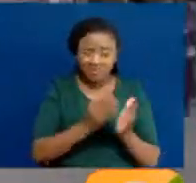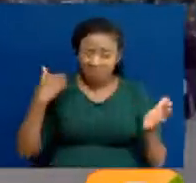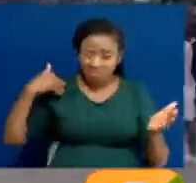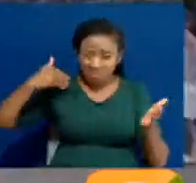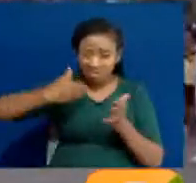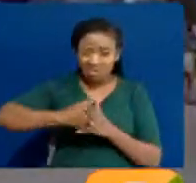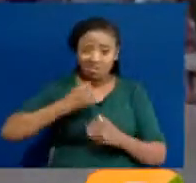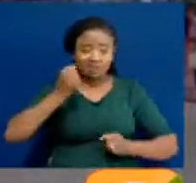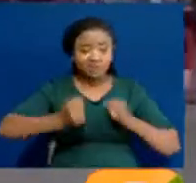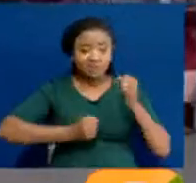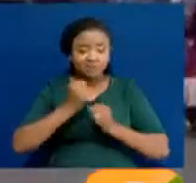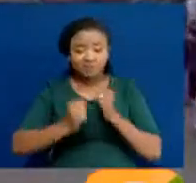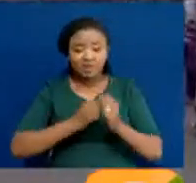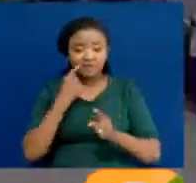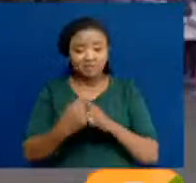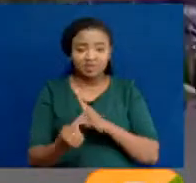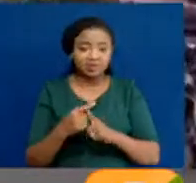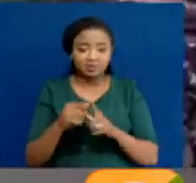Gabon.